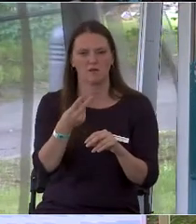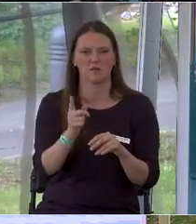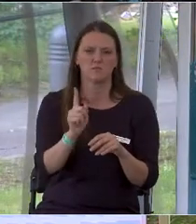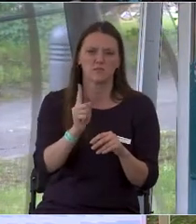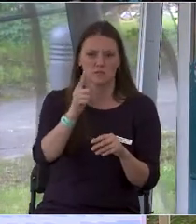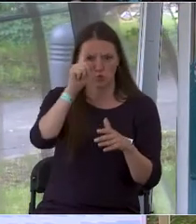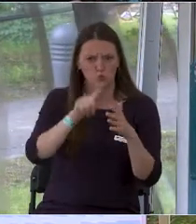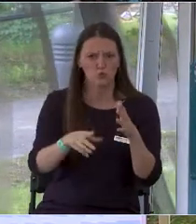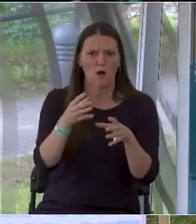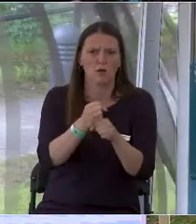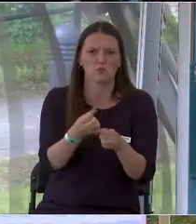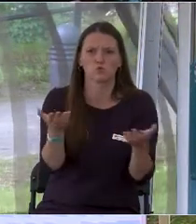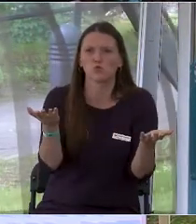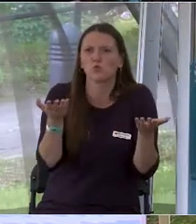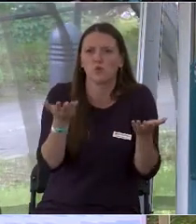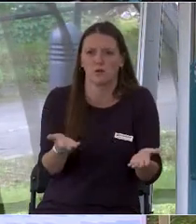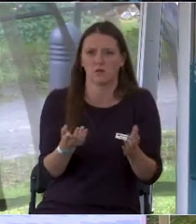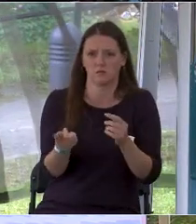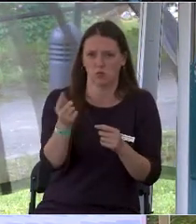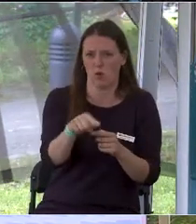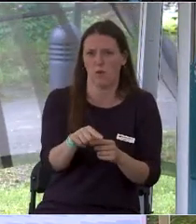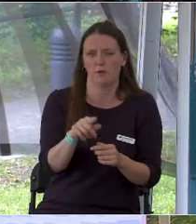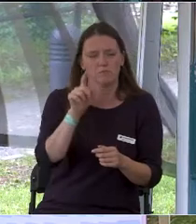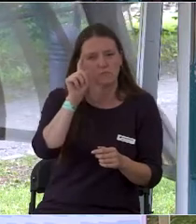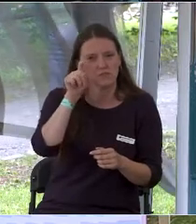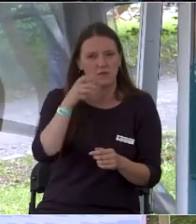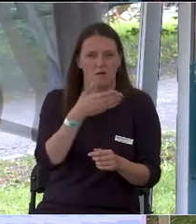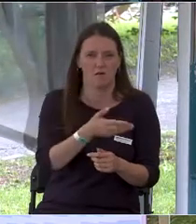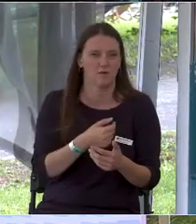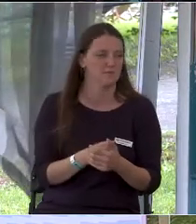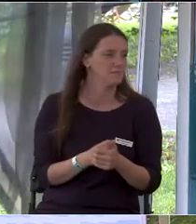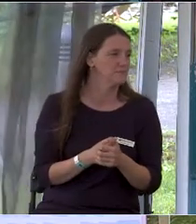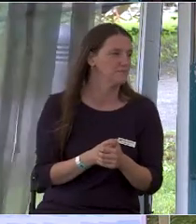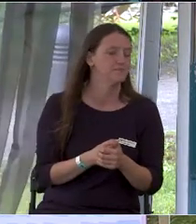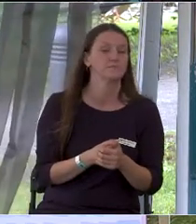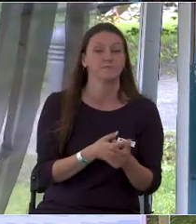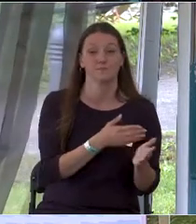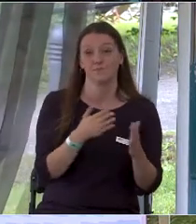a thank you for the